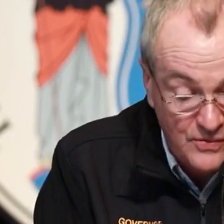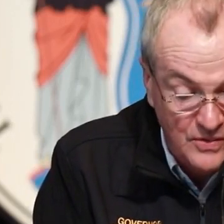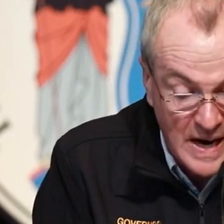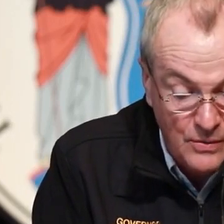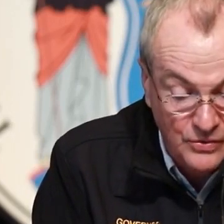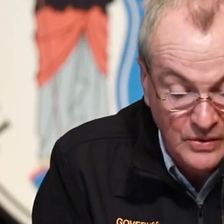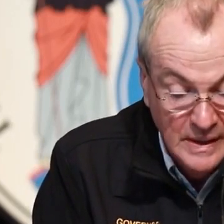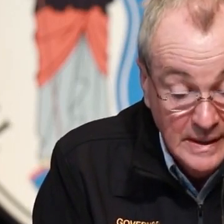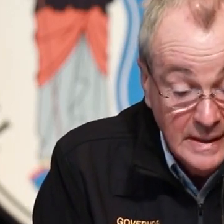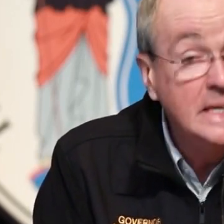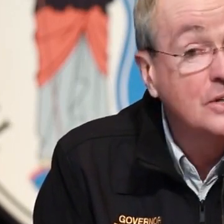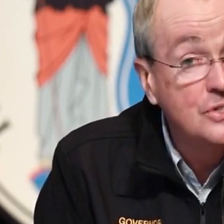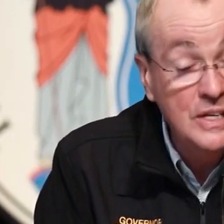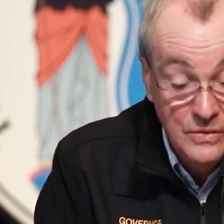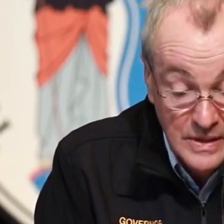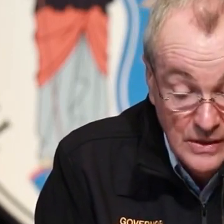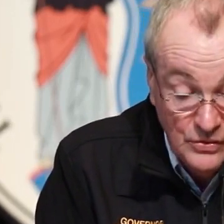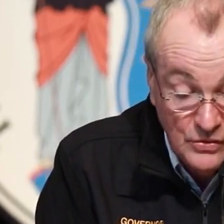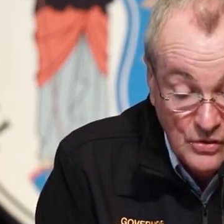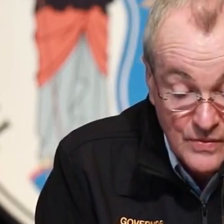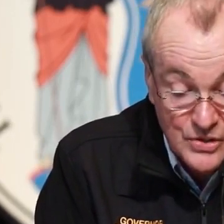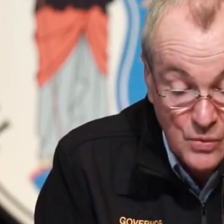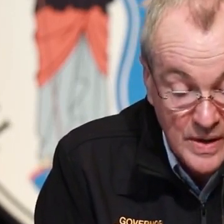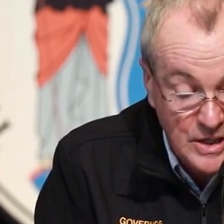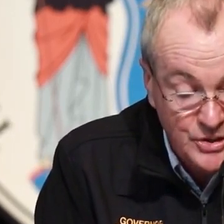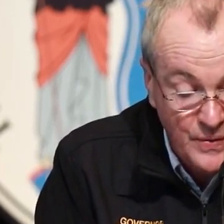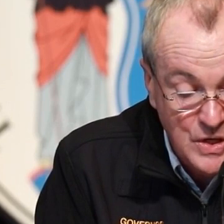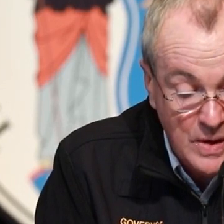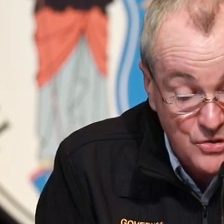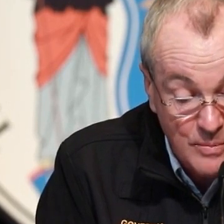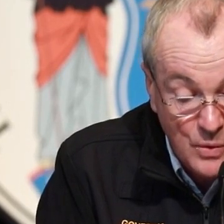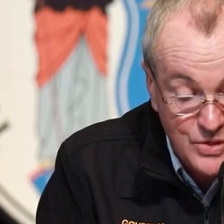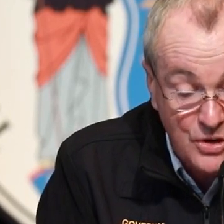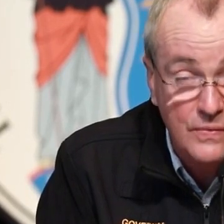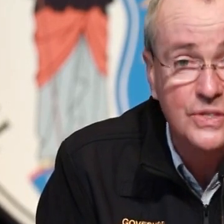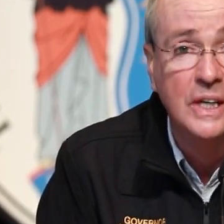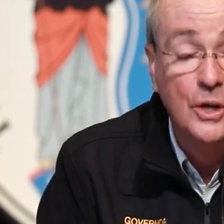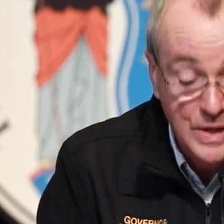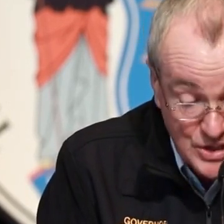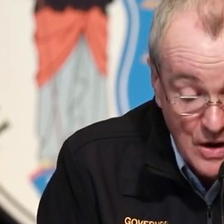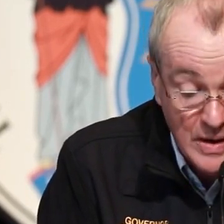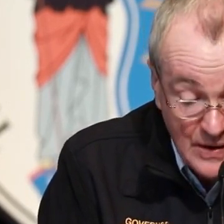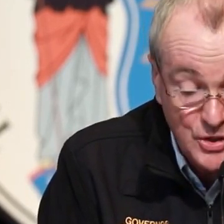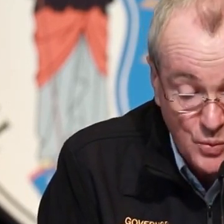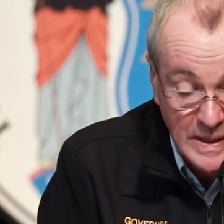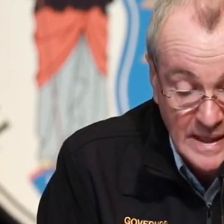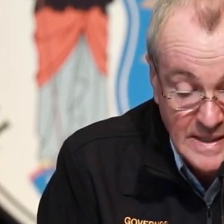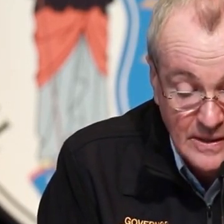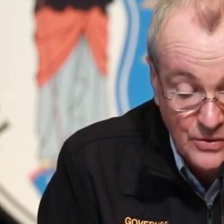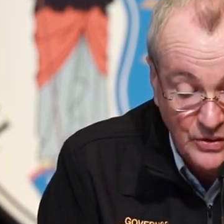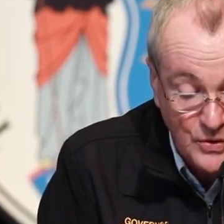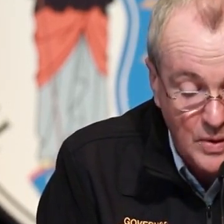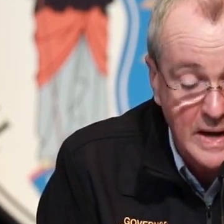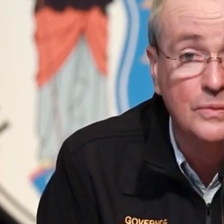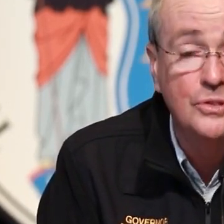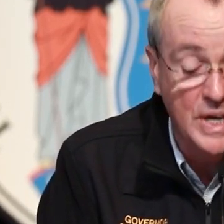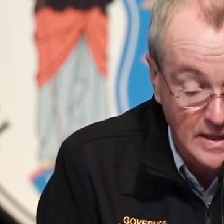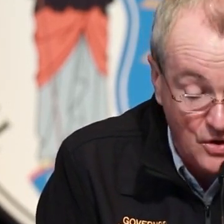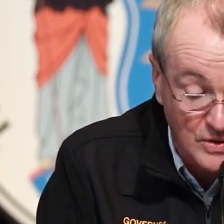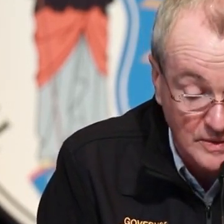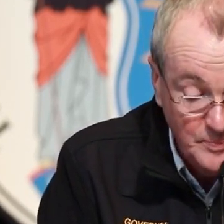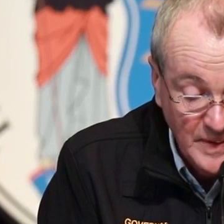this awful virus. And he continued his service to our nation in the U.S. Army Reserves, retiring after 29 years at the rank